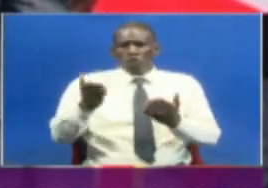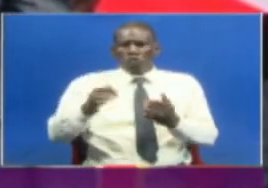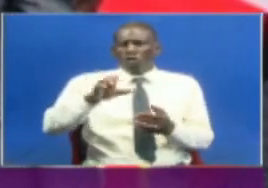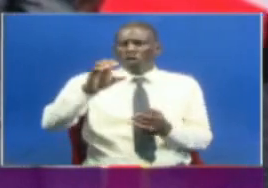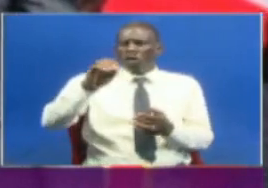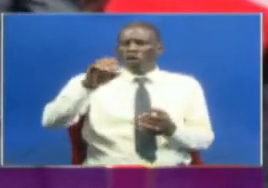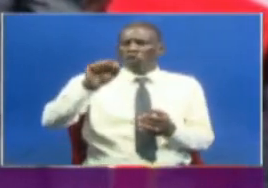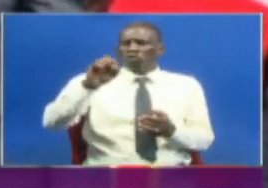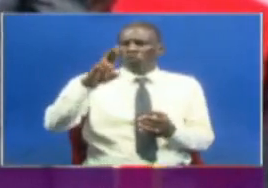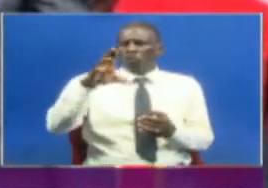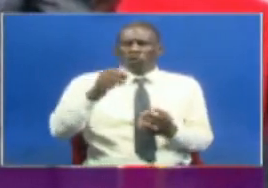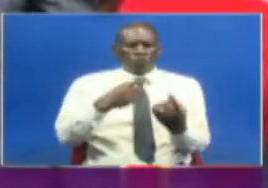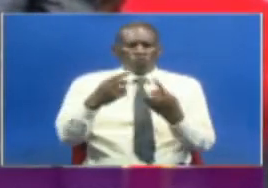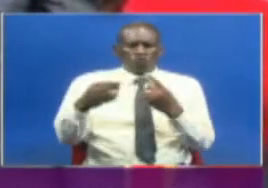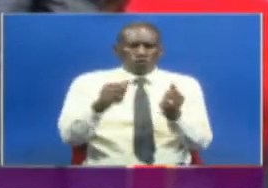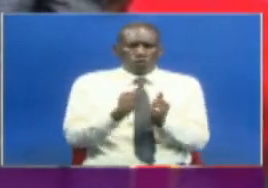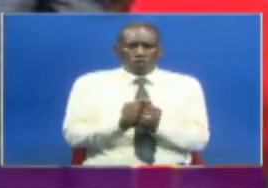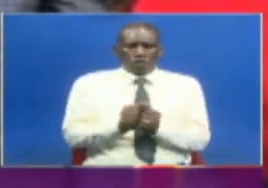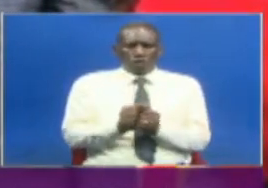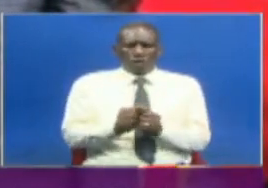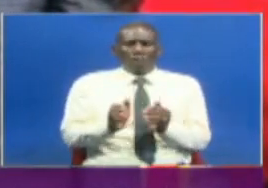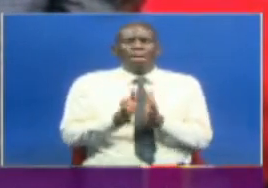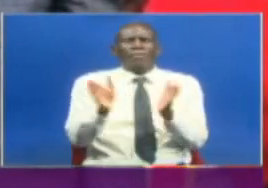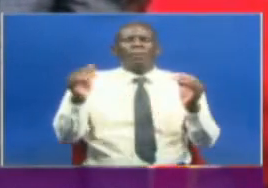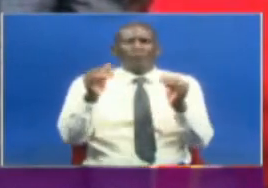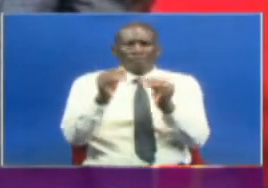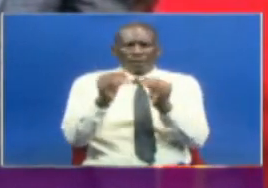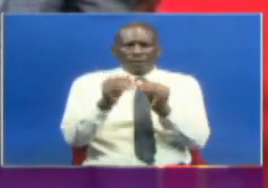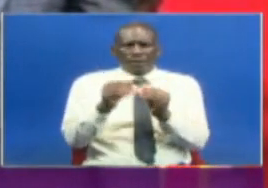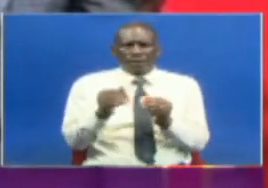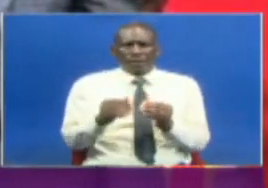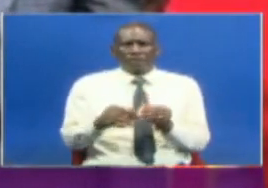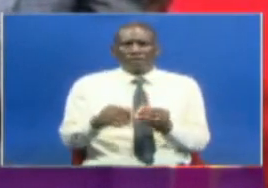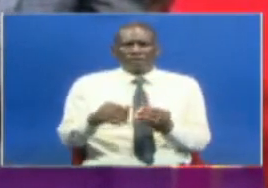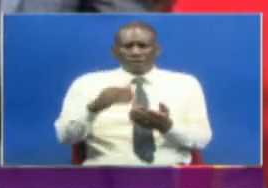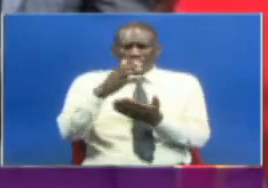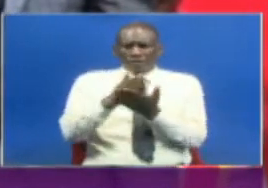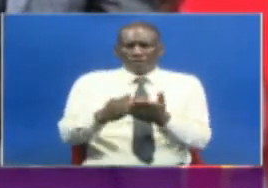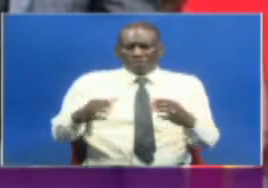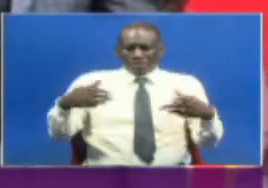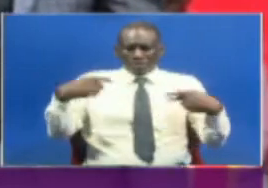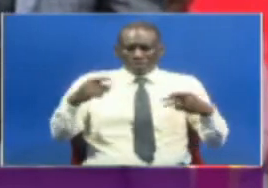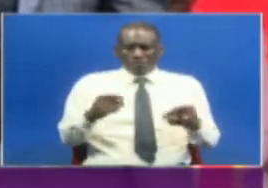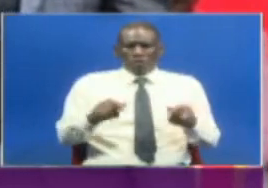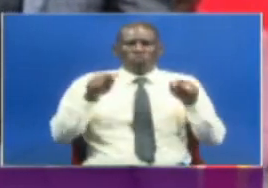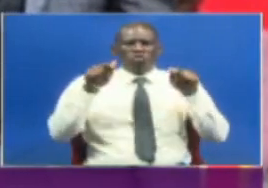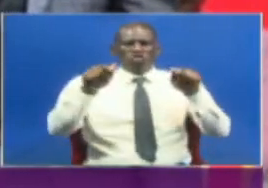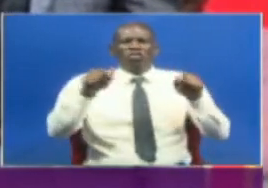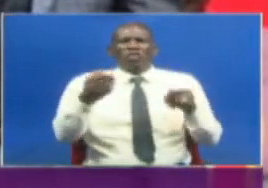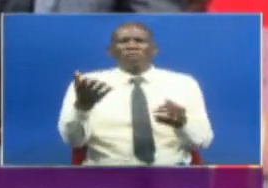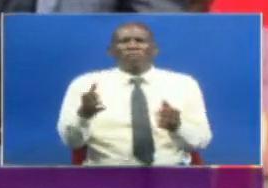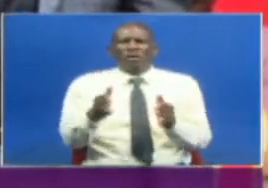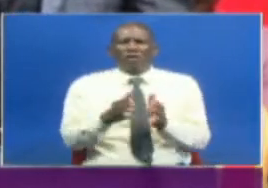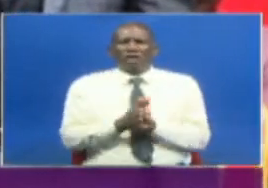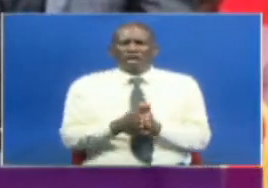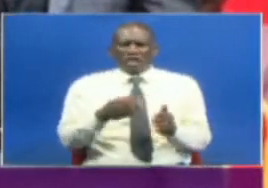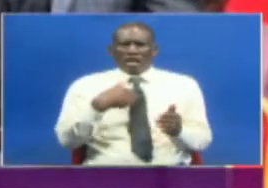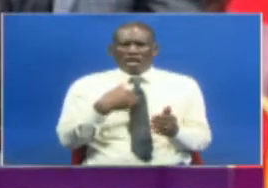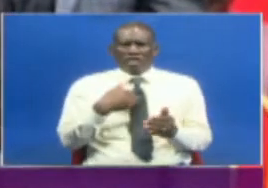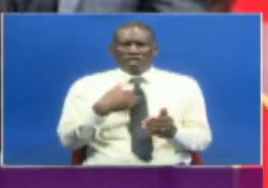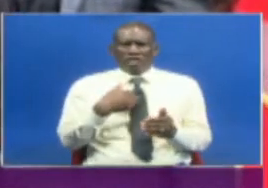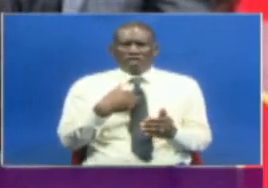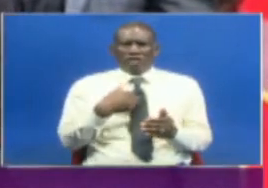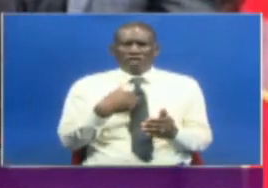was addressing a charged public rally. A section of the crowd was booing him, and he had to flex